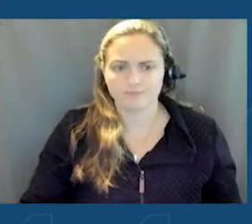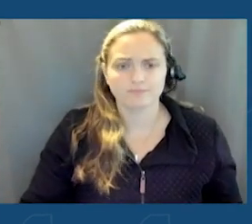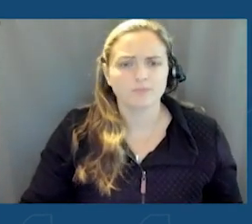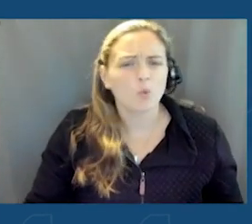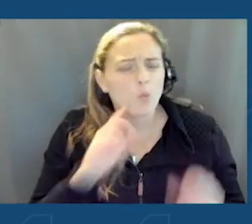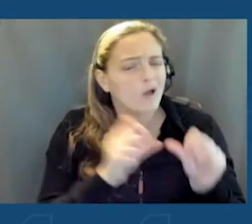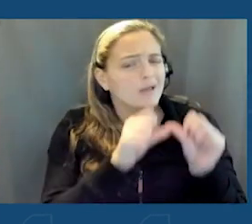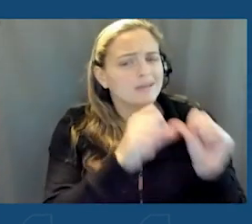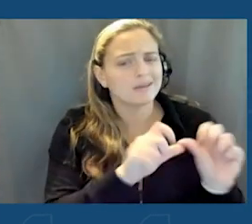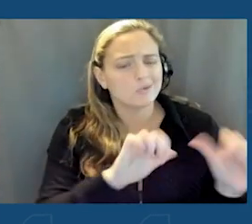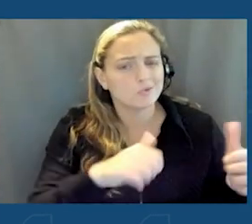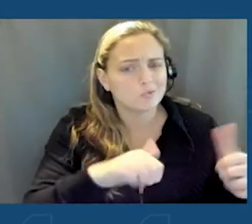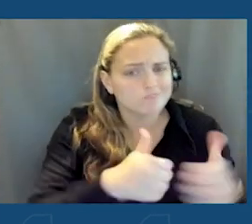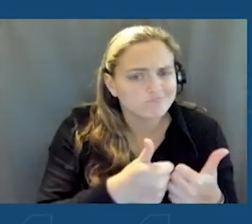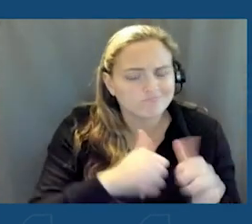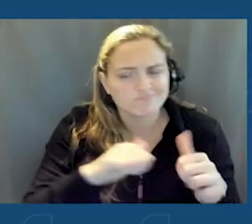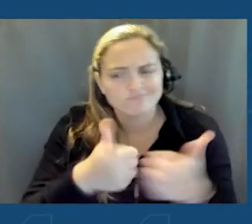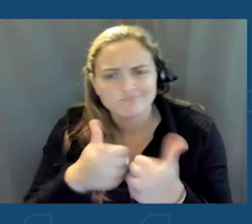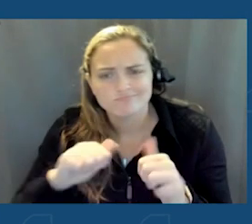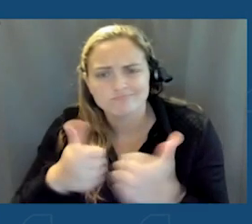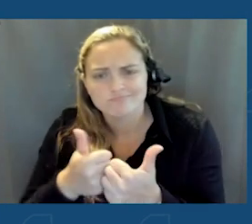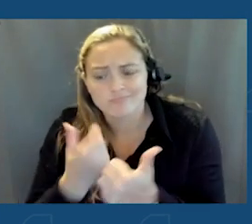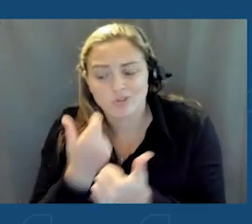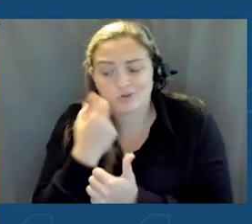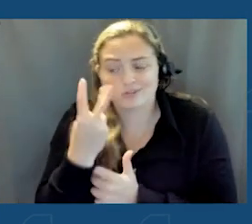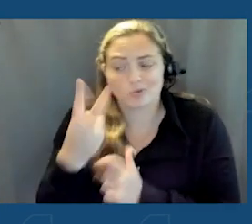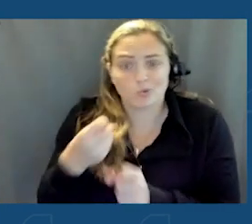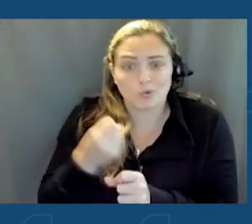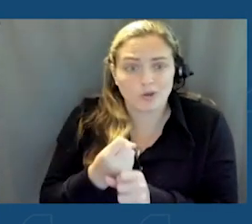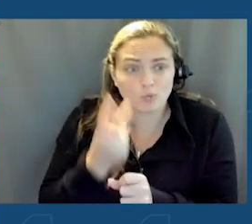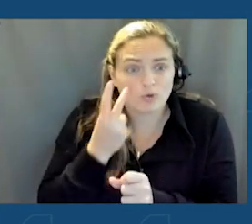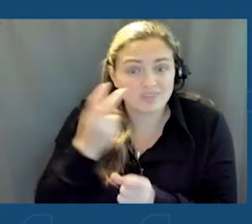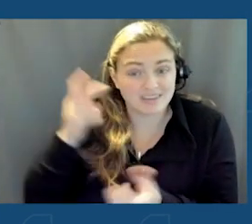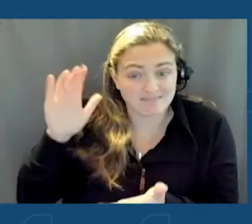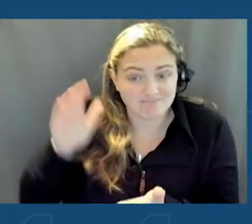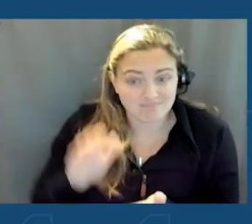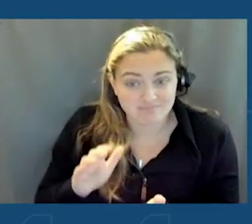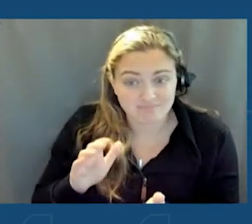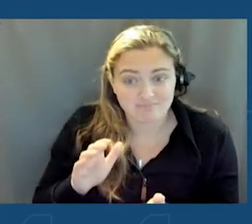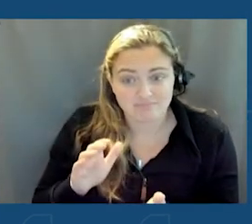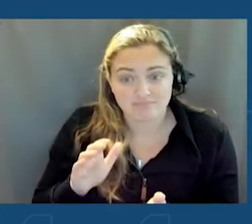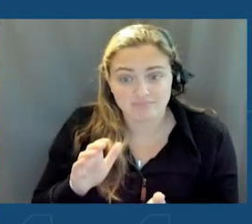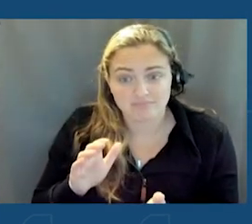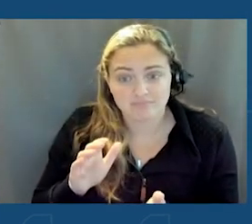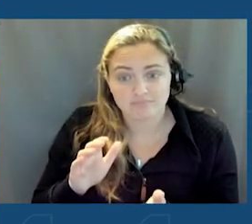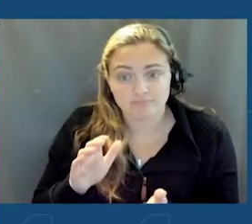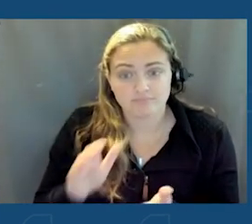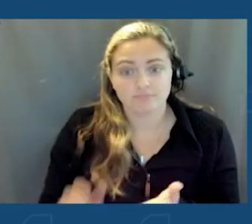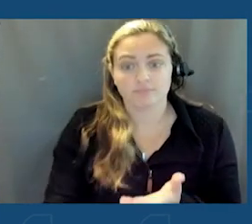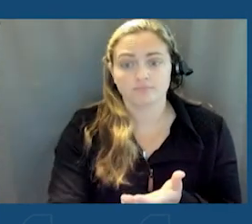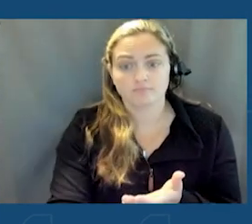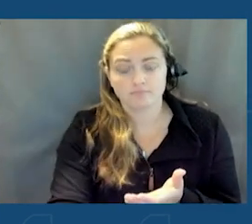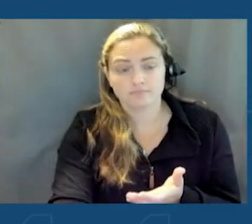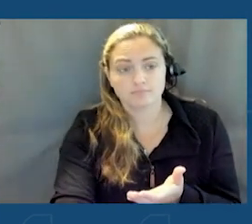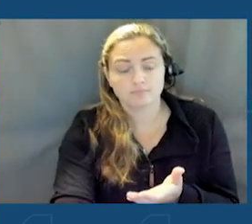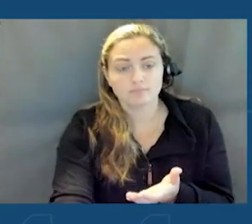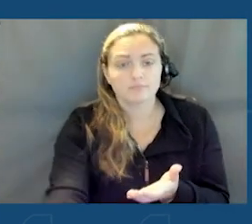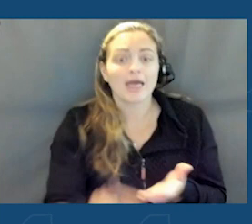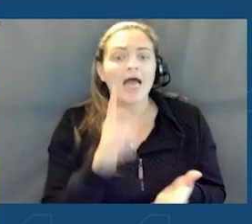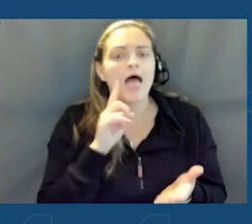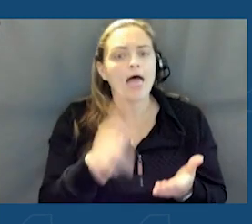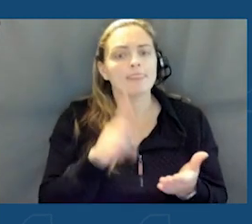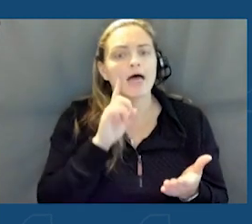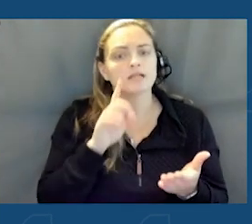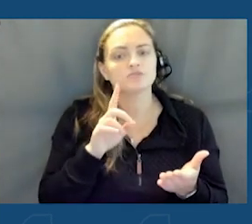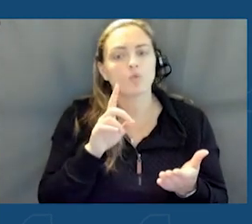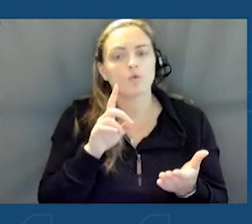challenge, in the last 2 years, we've actually seen a decrease. And that's because of the investments that the